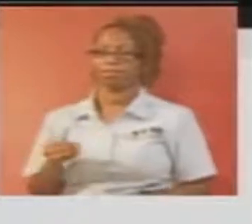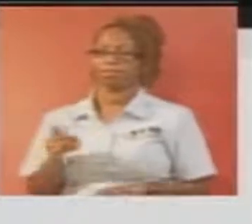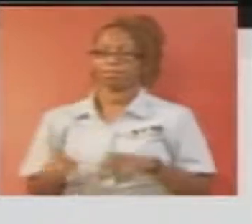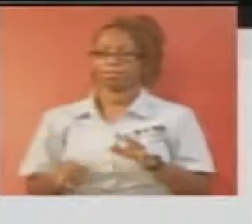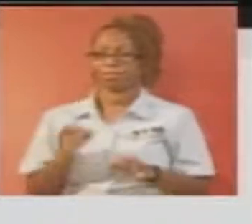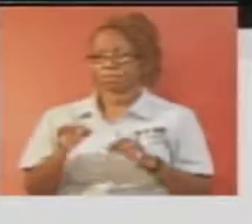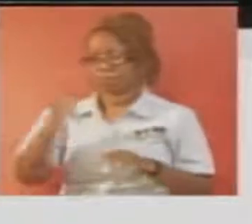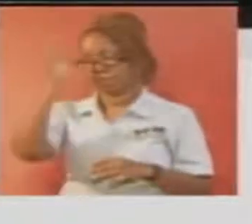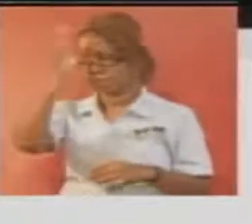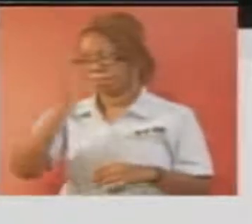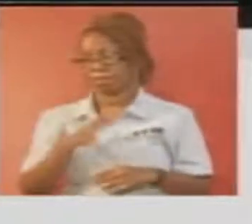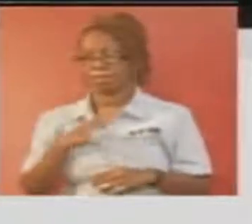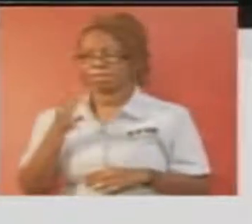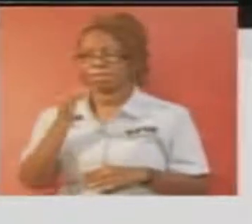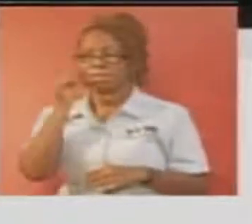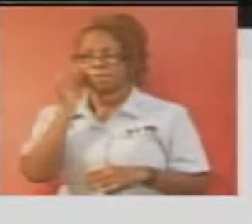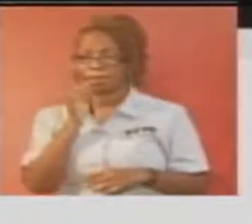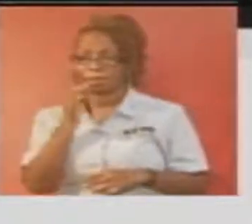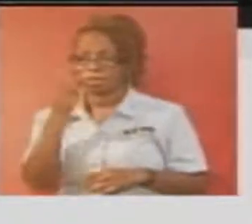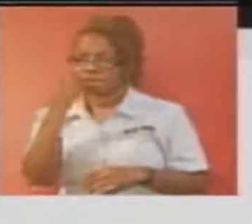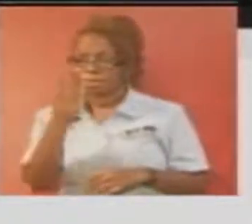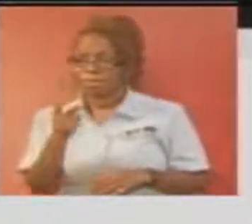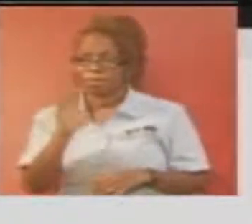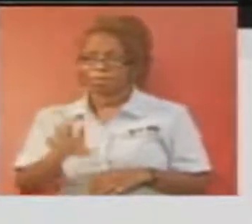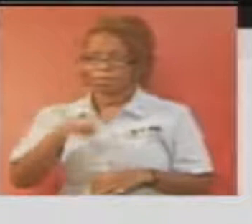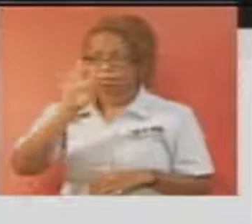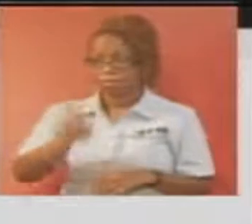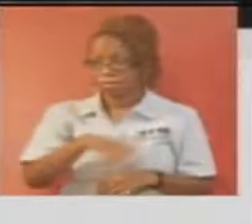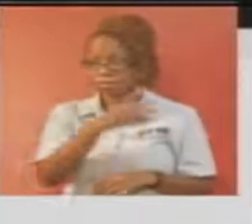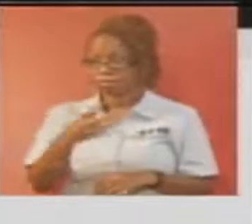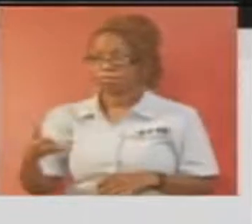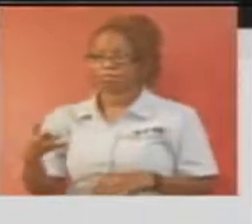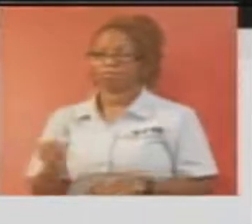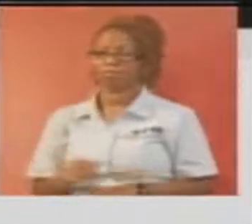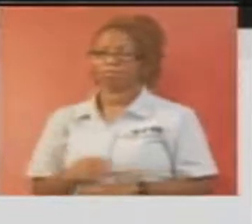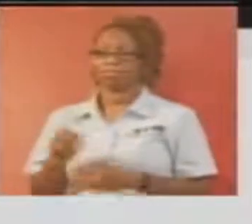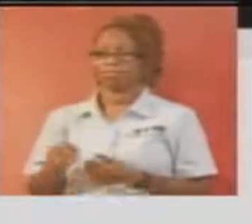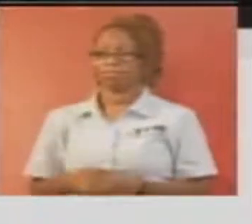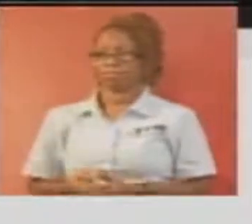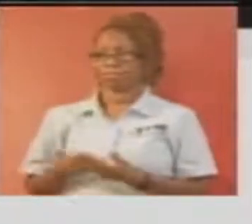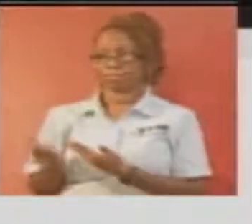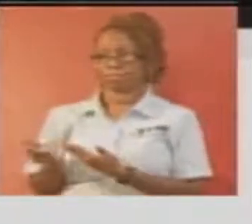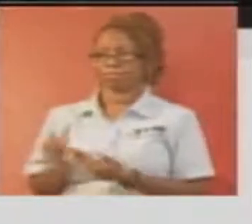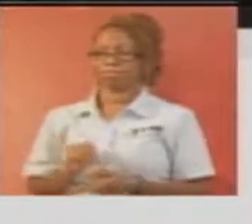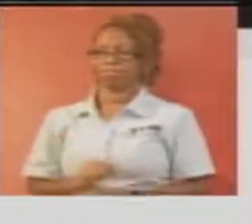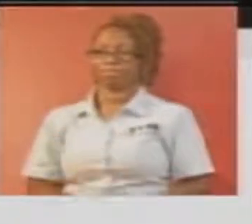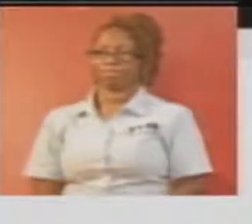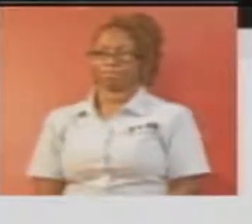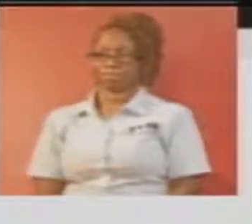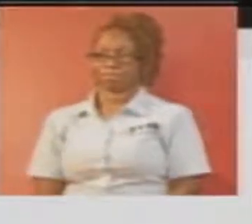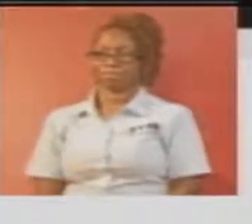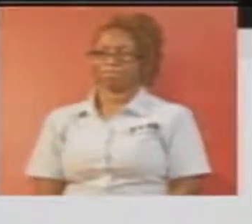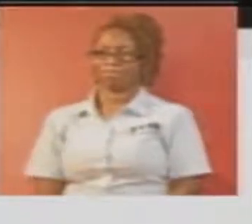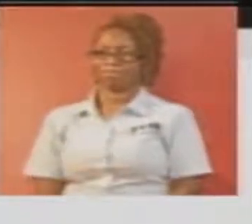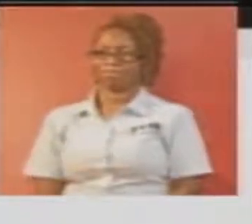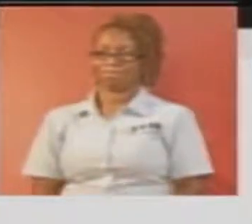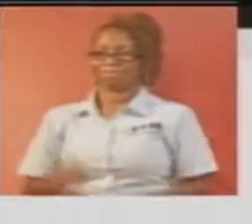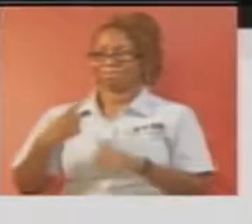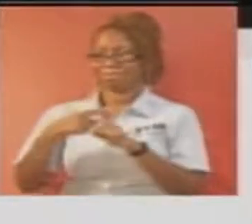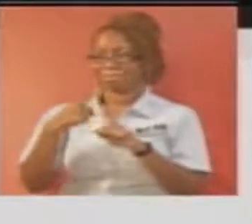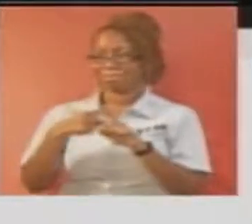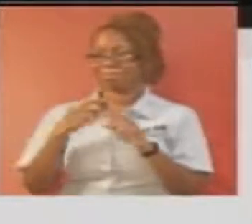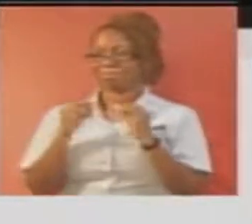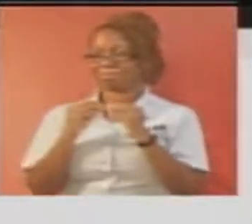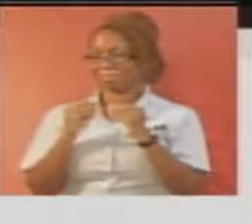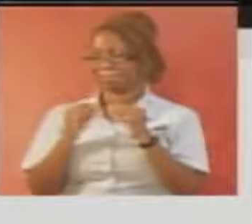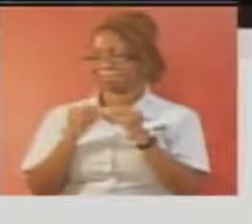about 54% of the positive cases being men, and out of the total number of